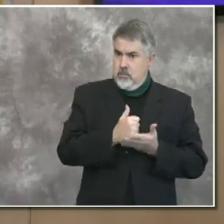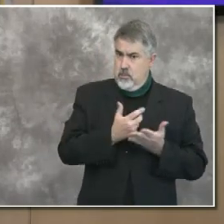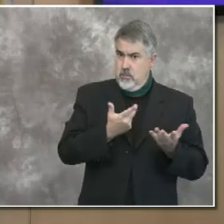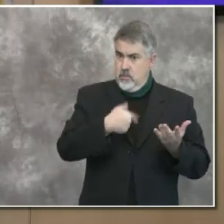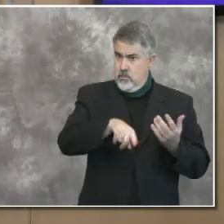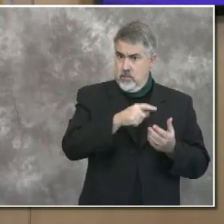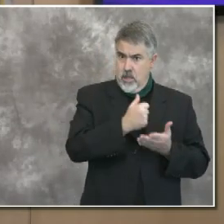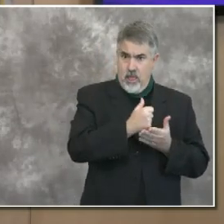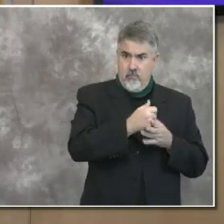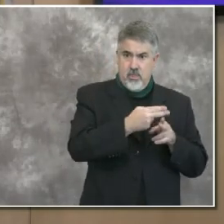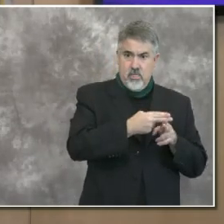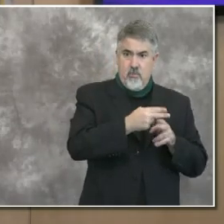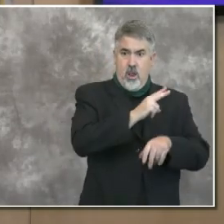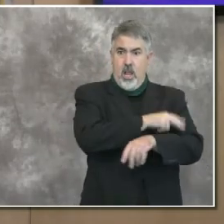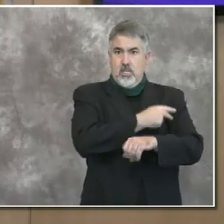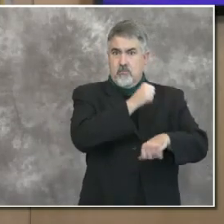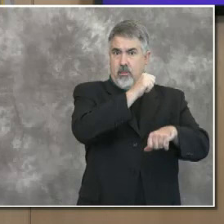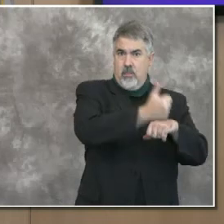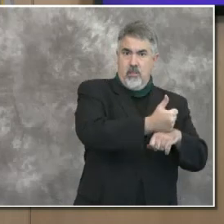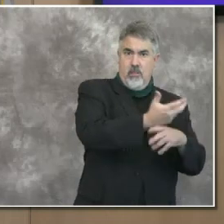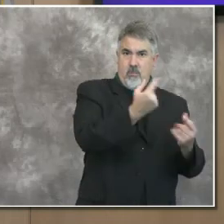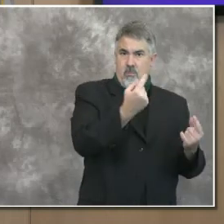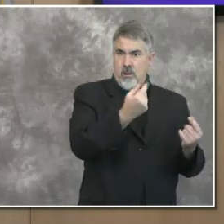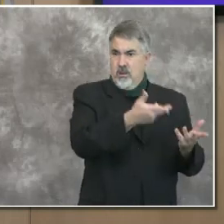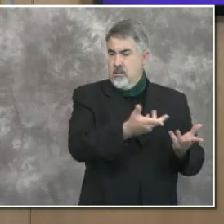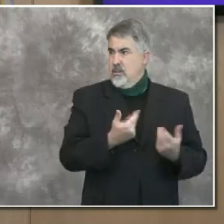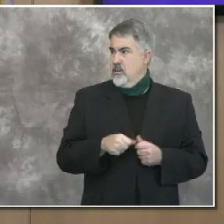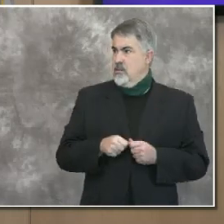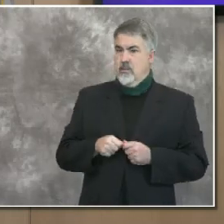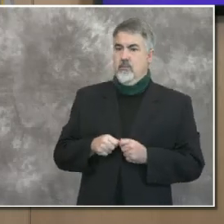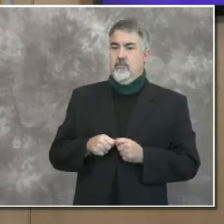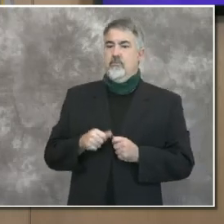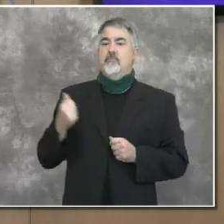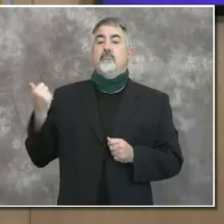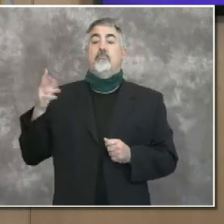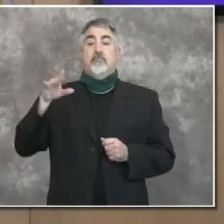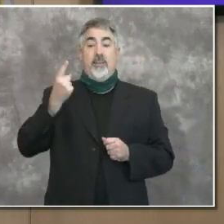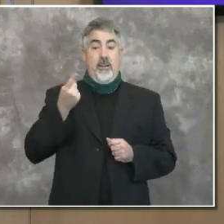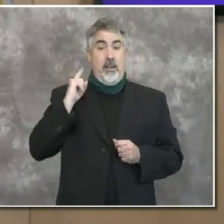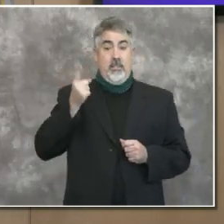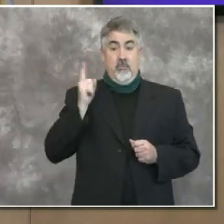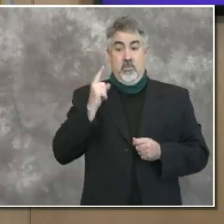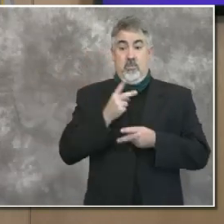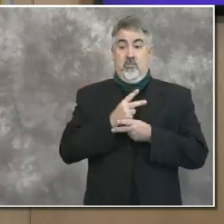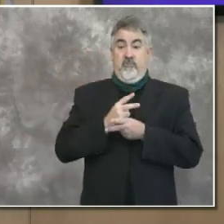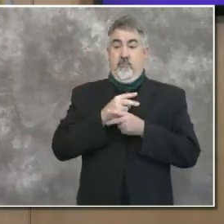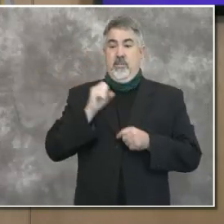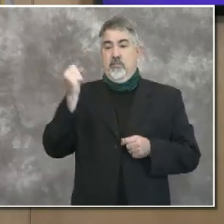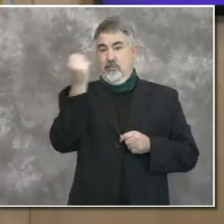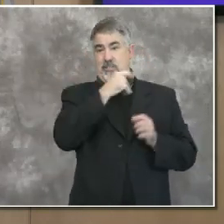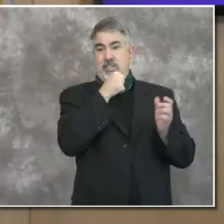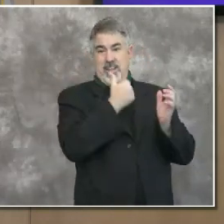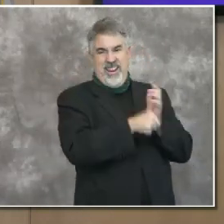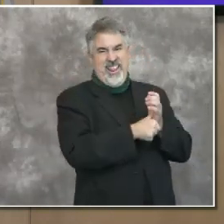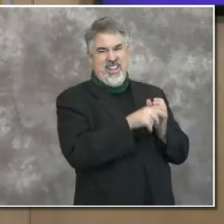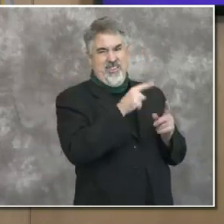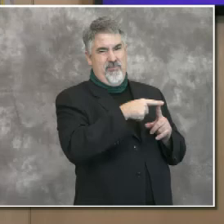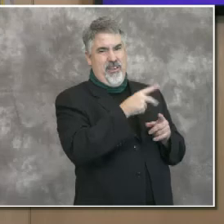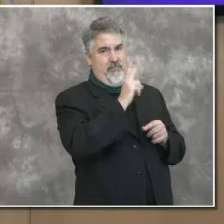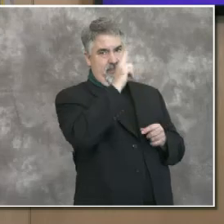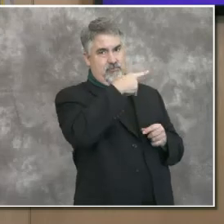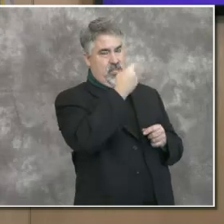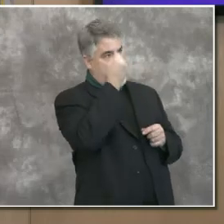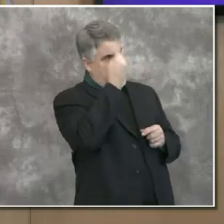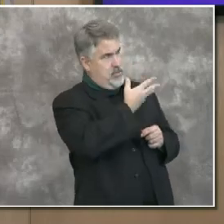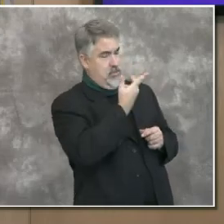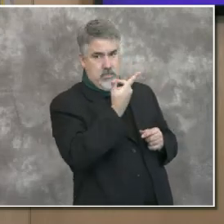well, again, Supervisor Gaspar did a great job last week in sending this letter to the Vice President. Obviously, it was referred to somebody